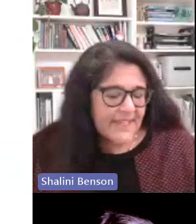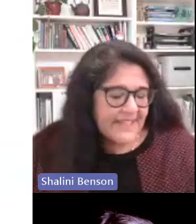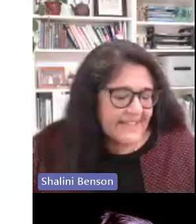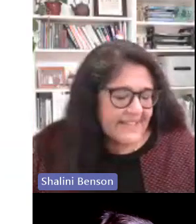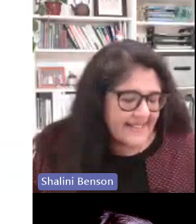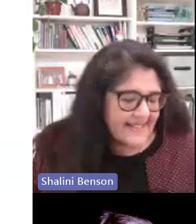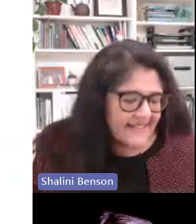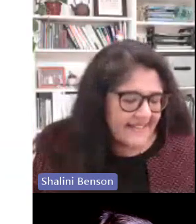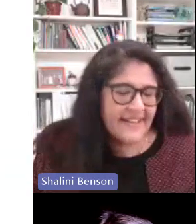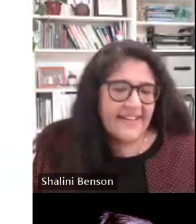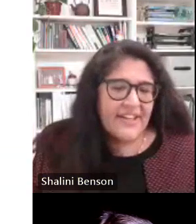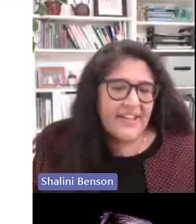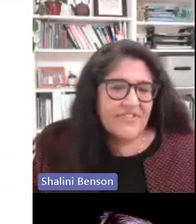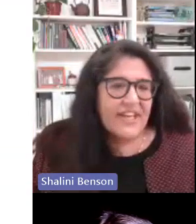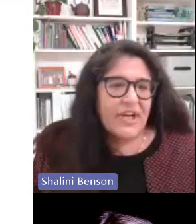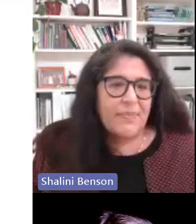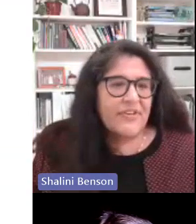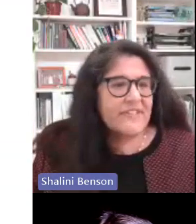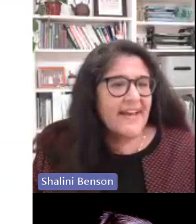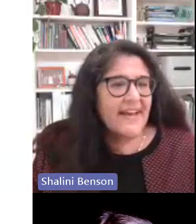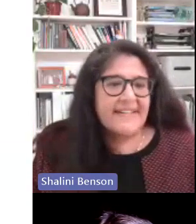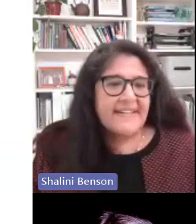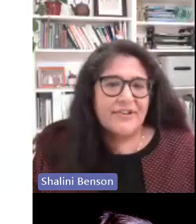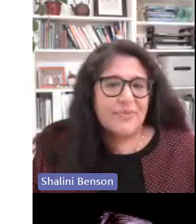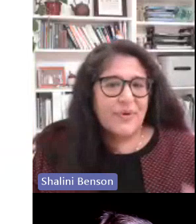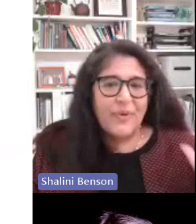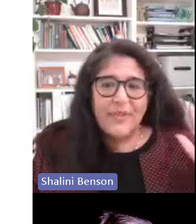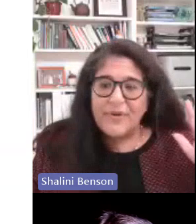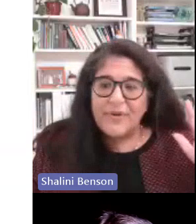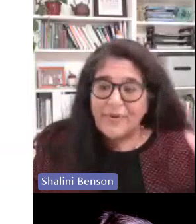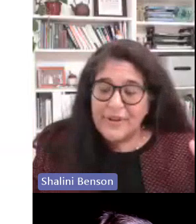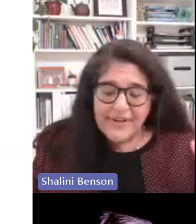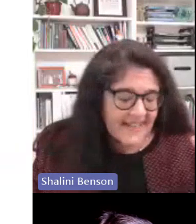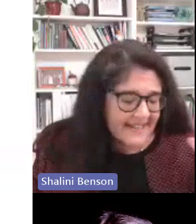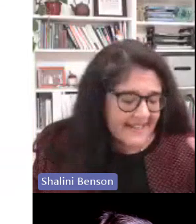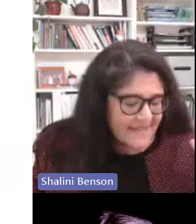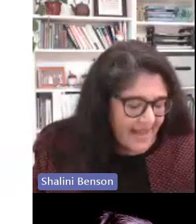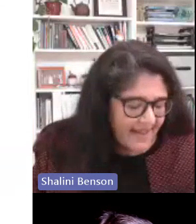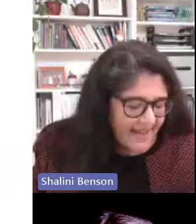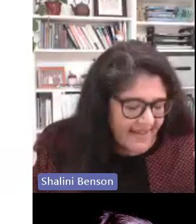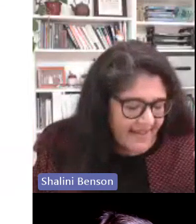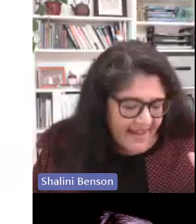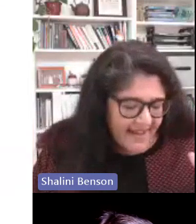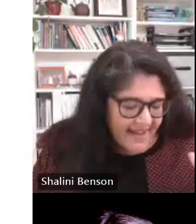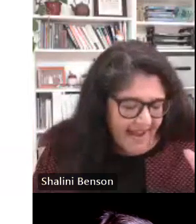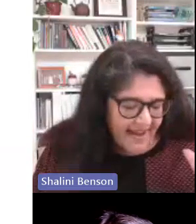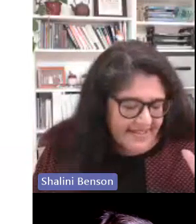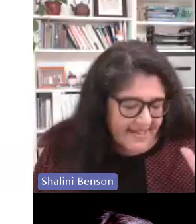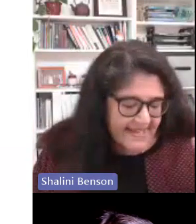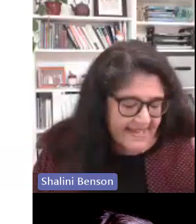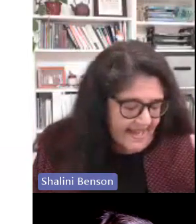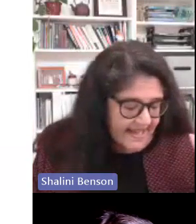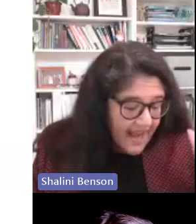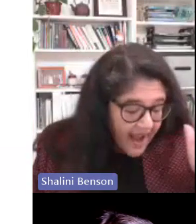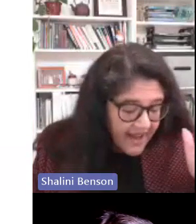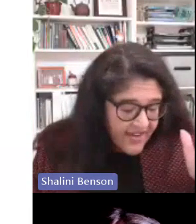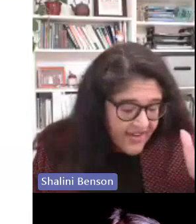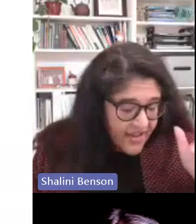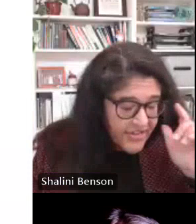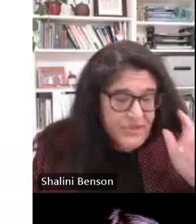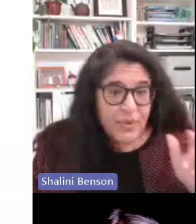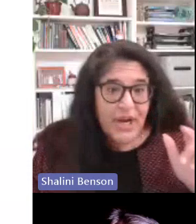Next slide, please. I think you've just got a couple other slides on. Here's what a 133 looks like as well. And next